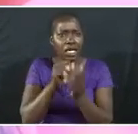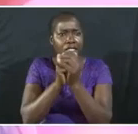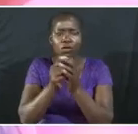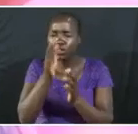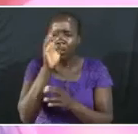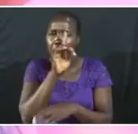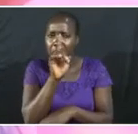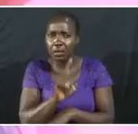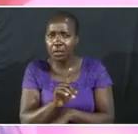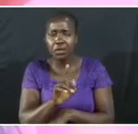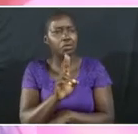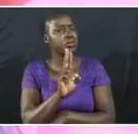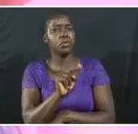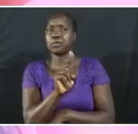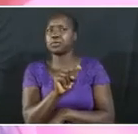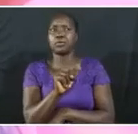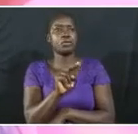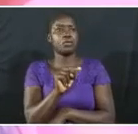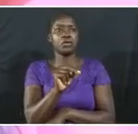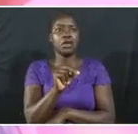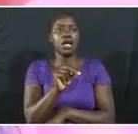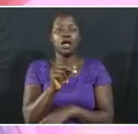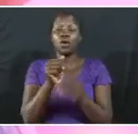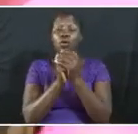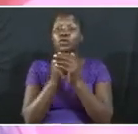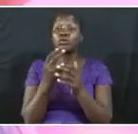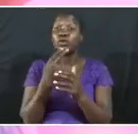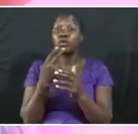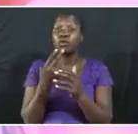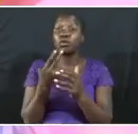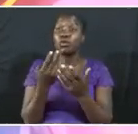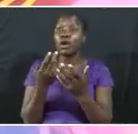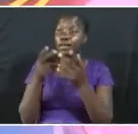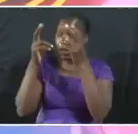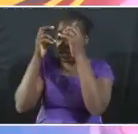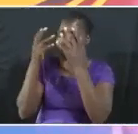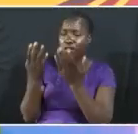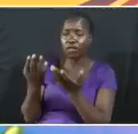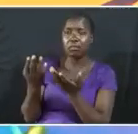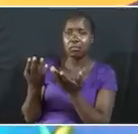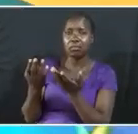God? No. They're worshiping the dragon.